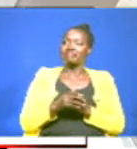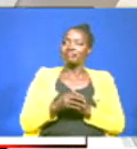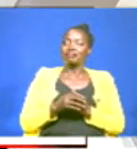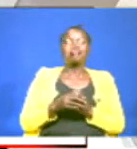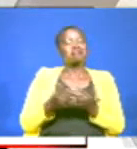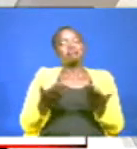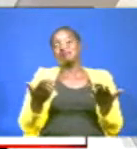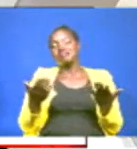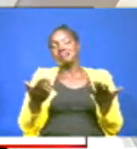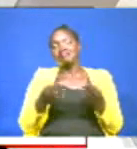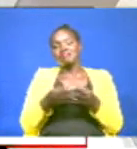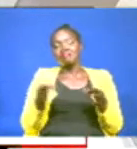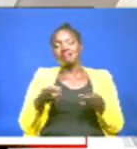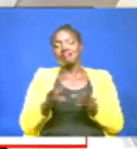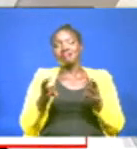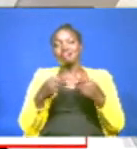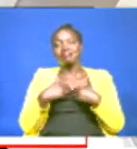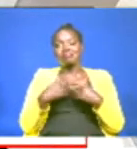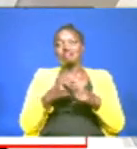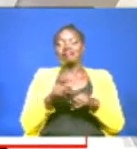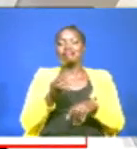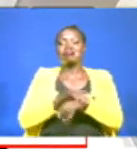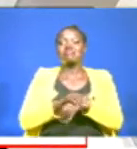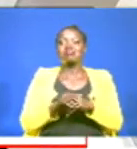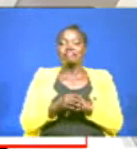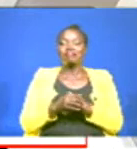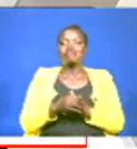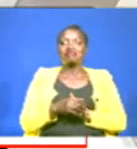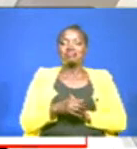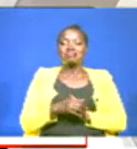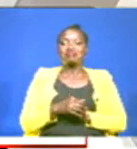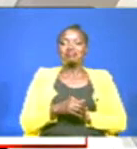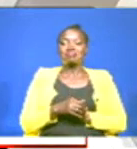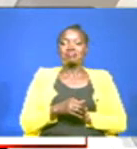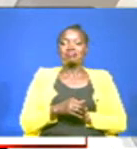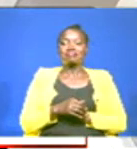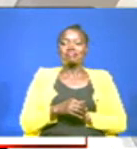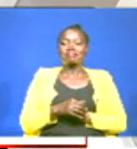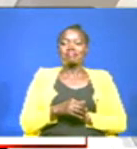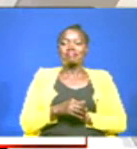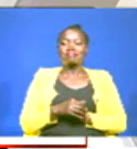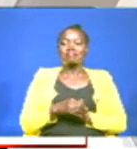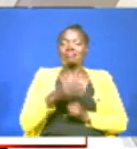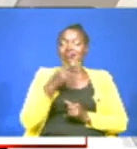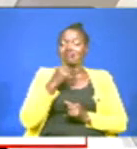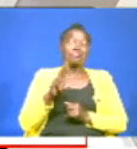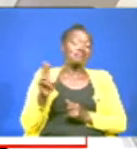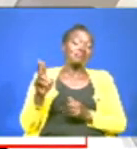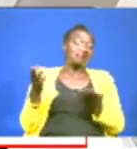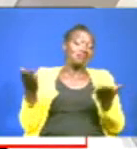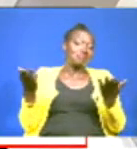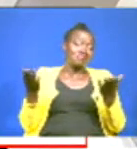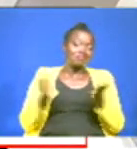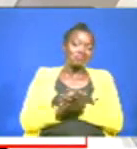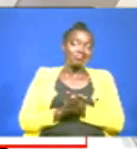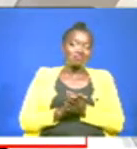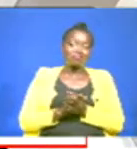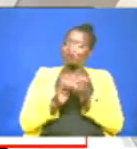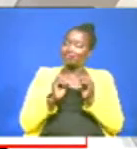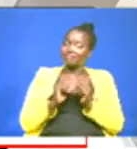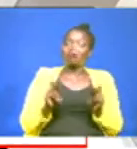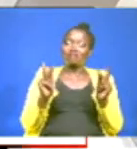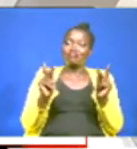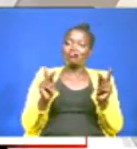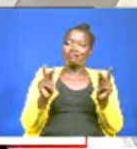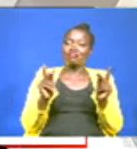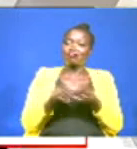have a long way, but yeah. we are doing good. You're doing good? Yes. Hey, Maracuete, Man U. Well, okay. That's okay. Okay, you want to wrap it